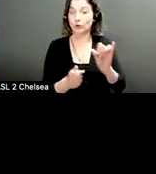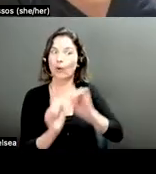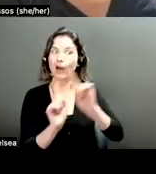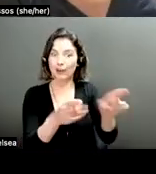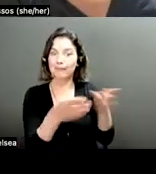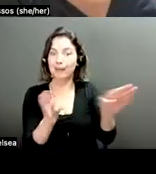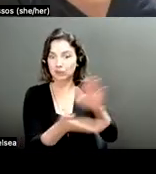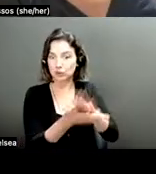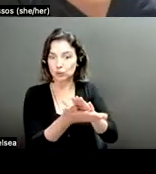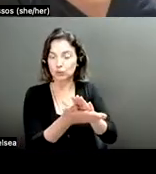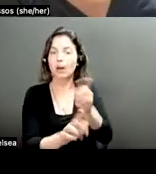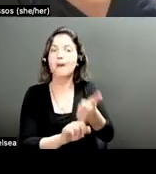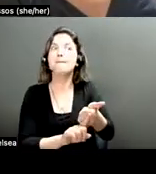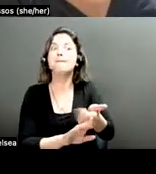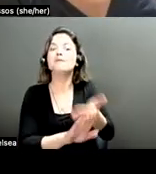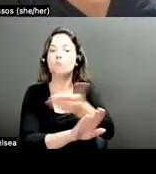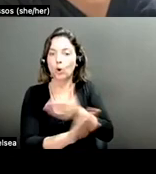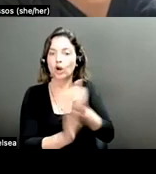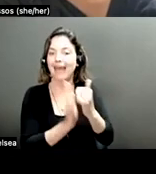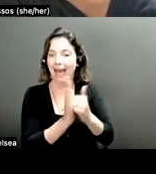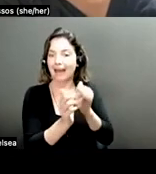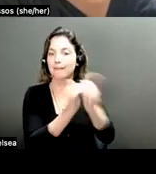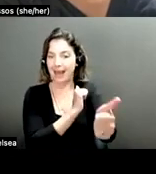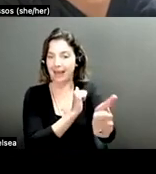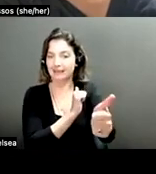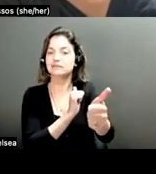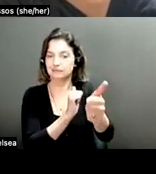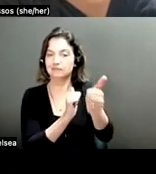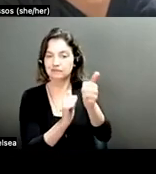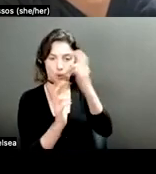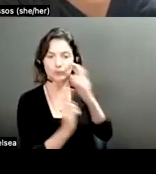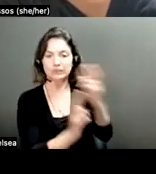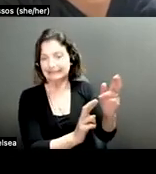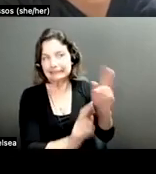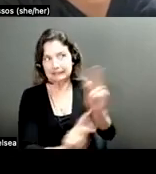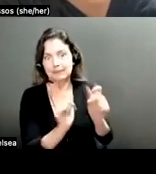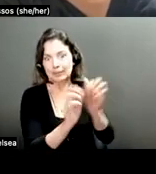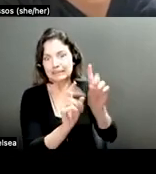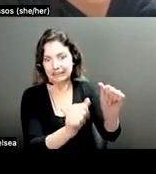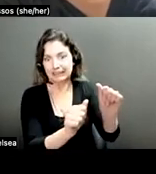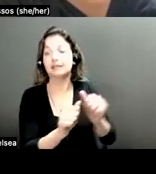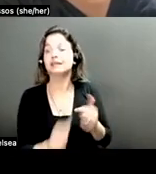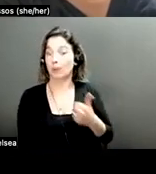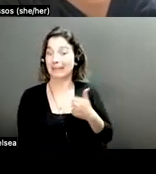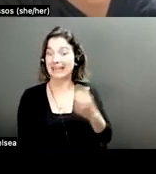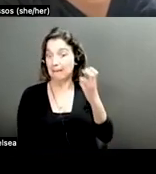that accountability and all of that stuff took place. So they threw the blind kid in the back of the room and I became disruptive.